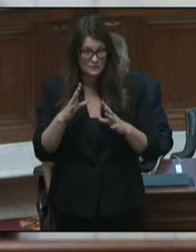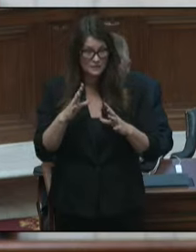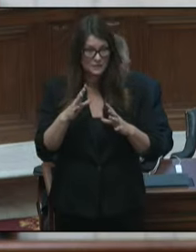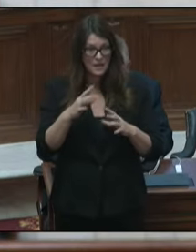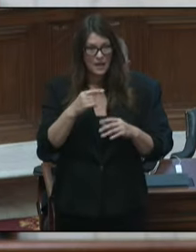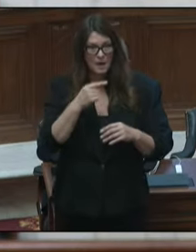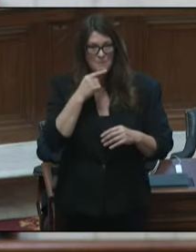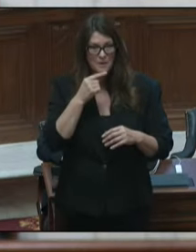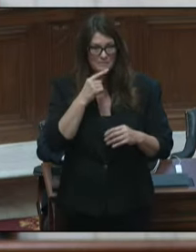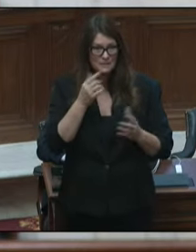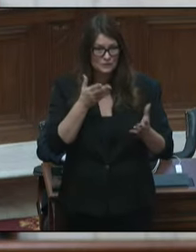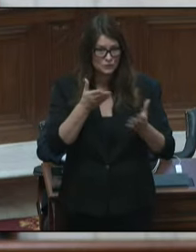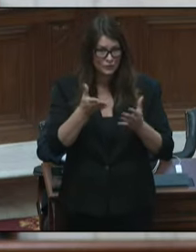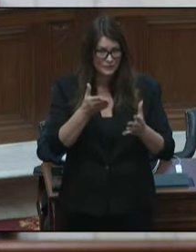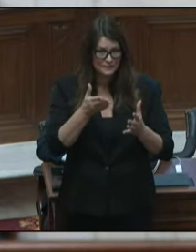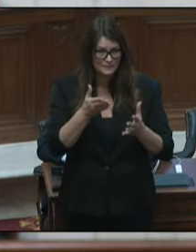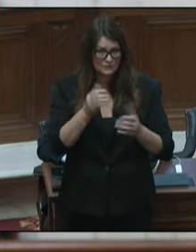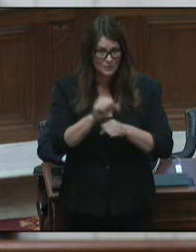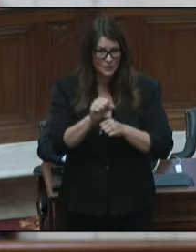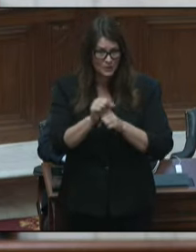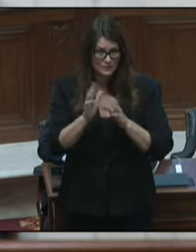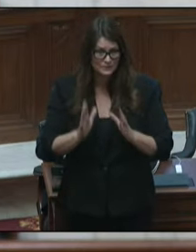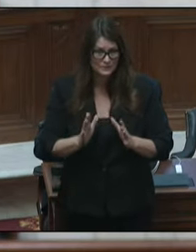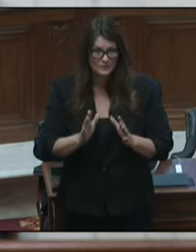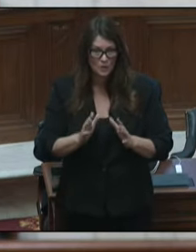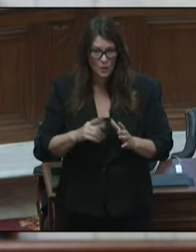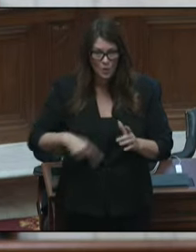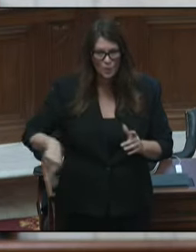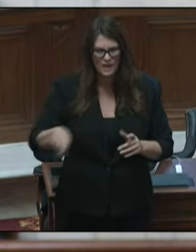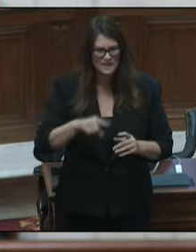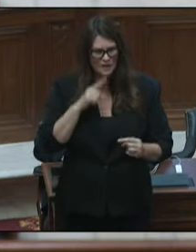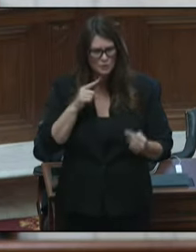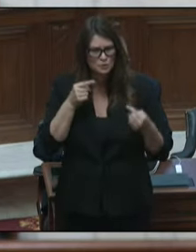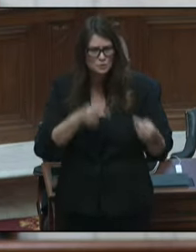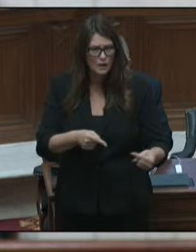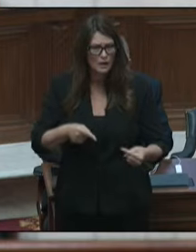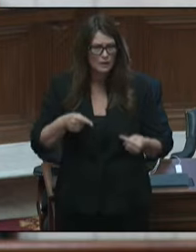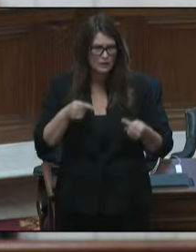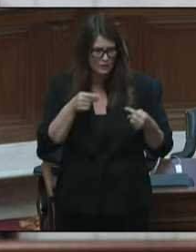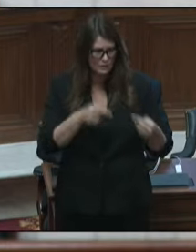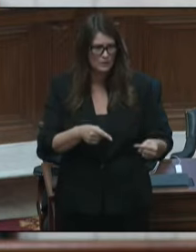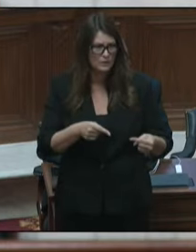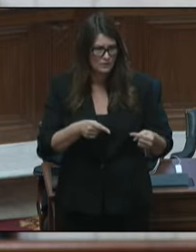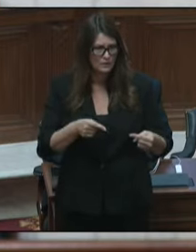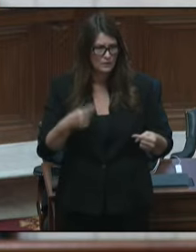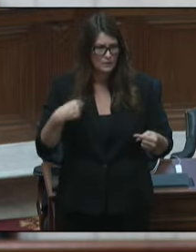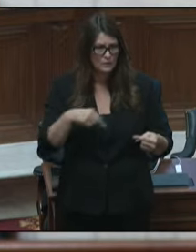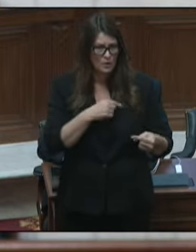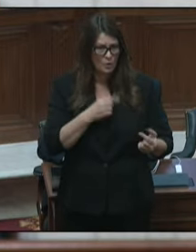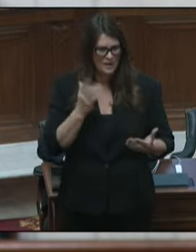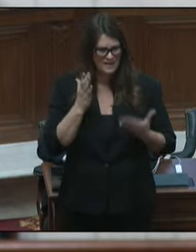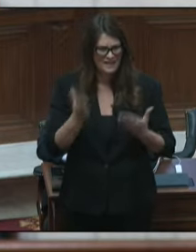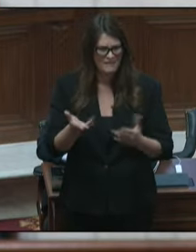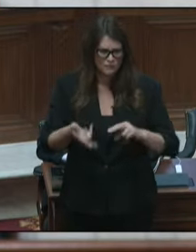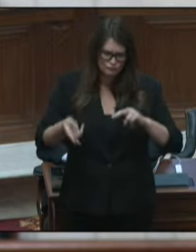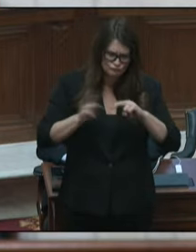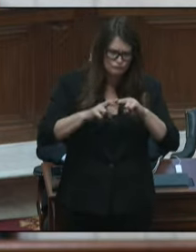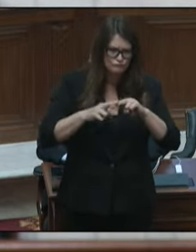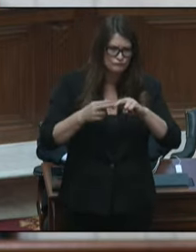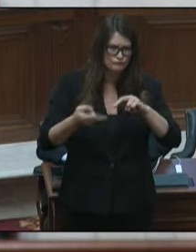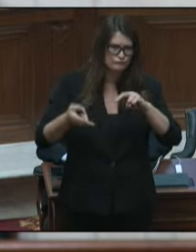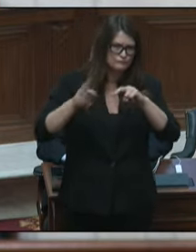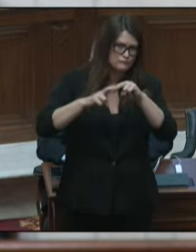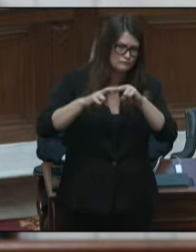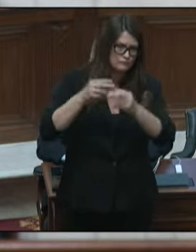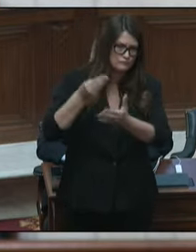servants. We absolutely stepped up when they were having a tough time. We delivered pay raise after pay raise.